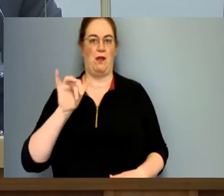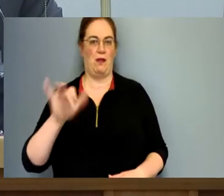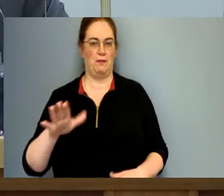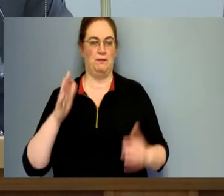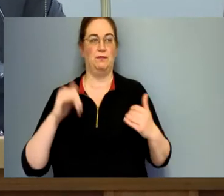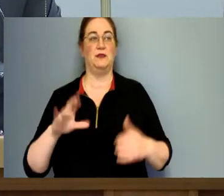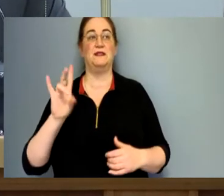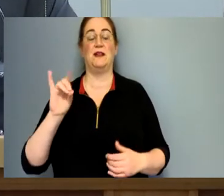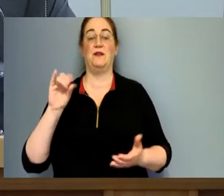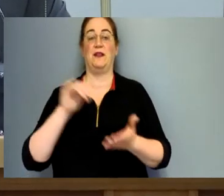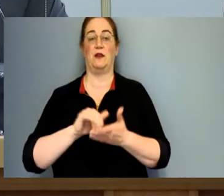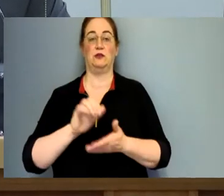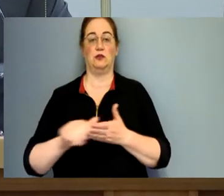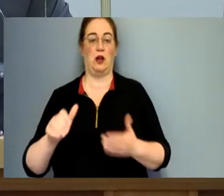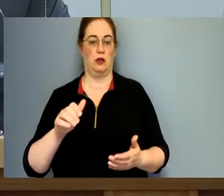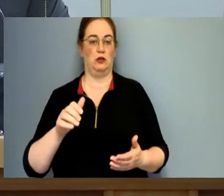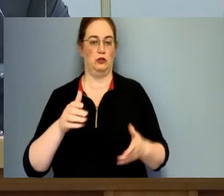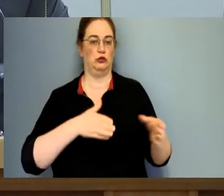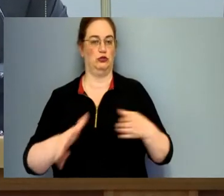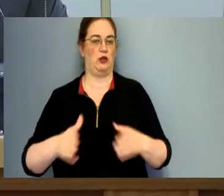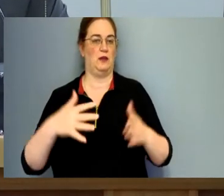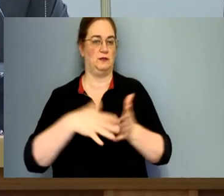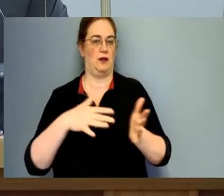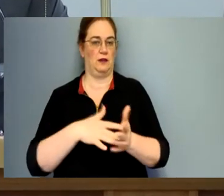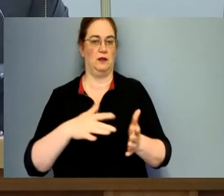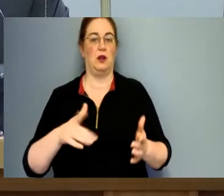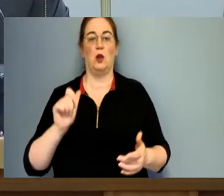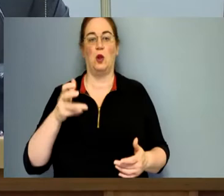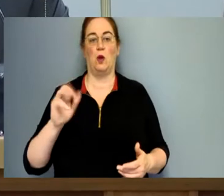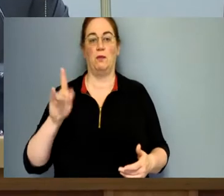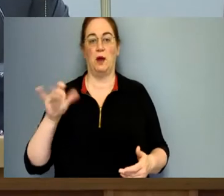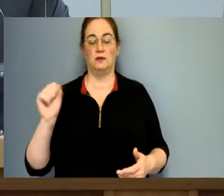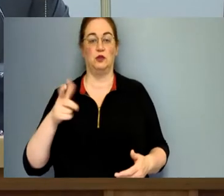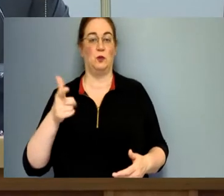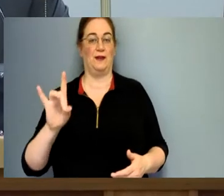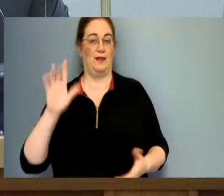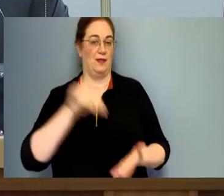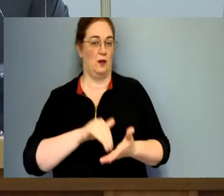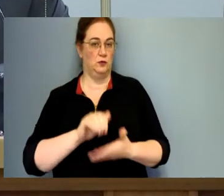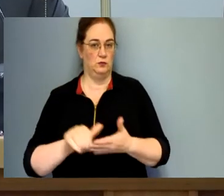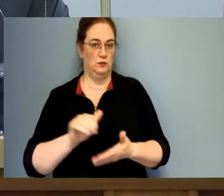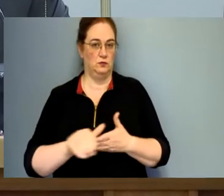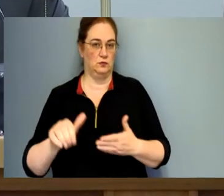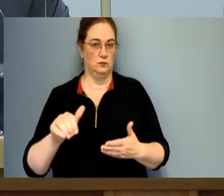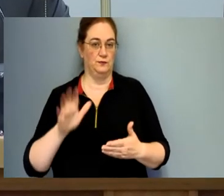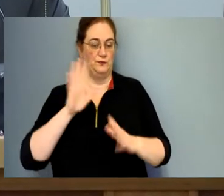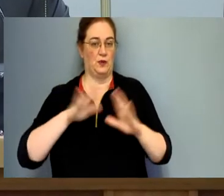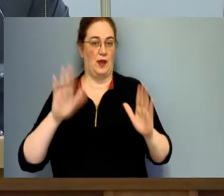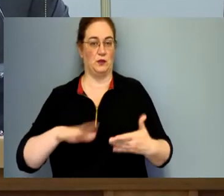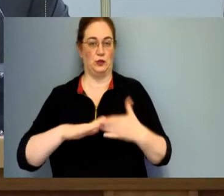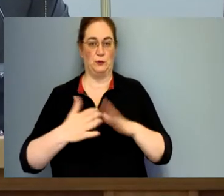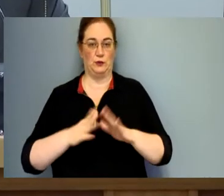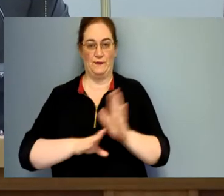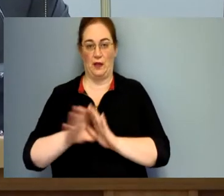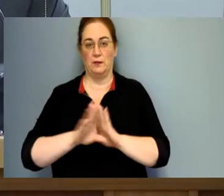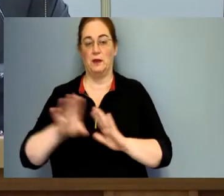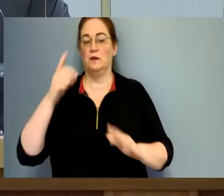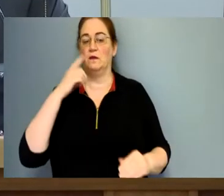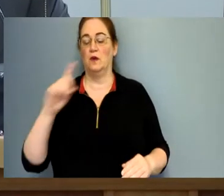$70,000 trail study in Lower Bucks County, $28,000 through housing community development